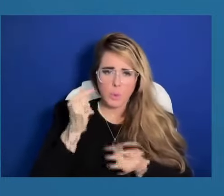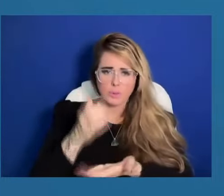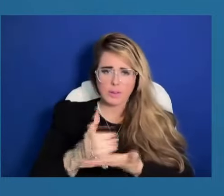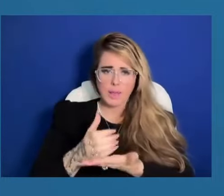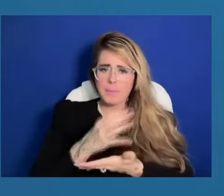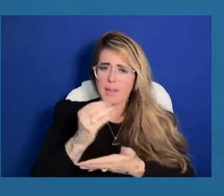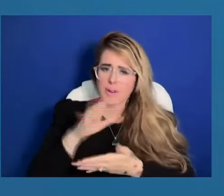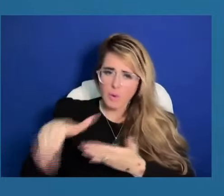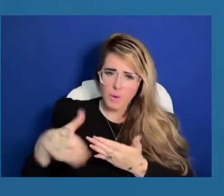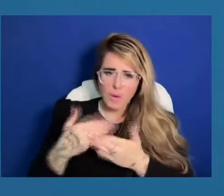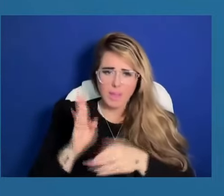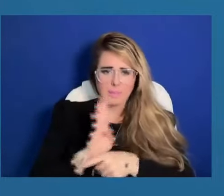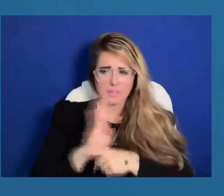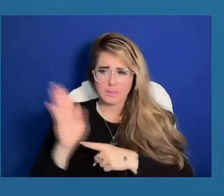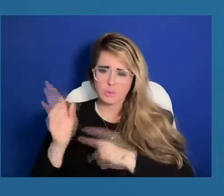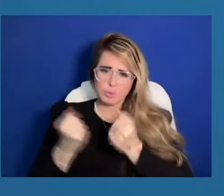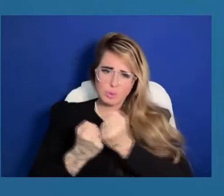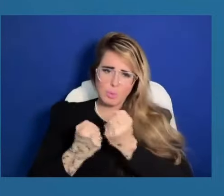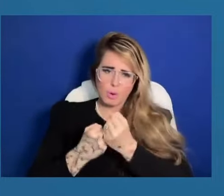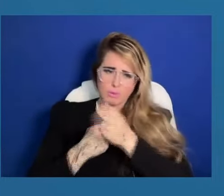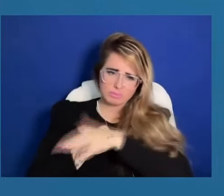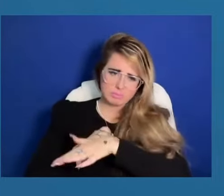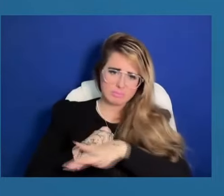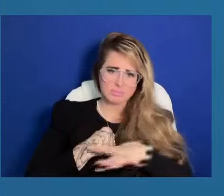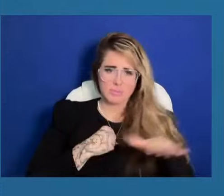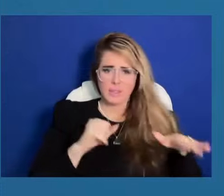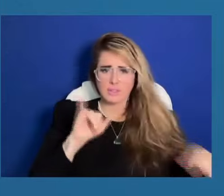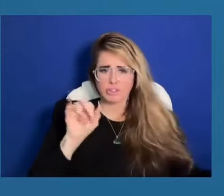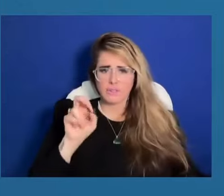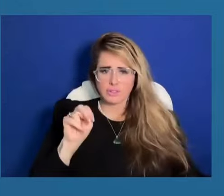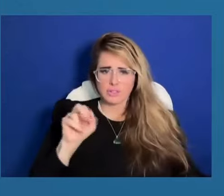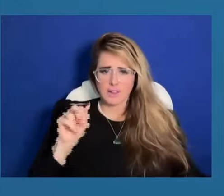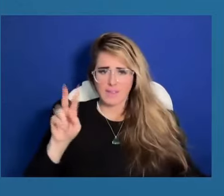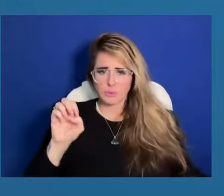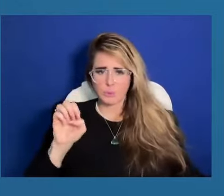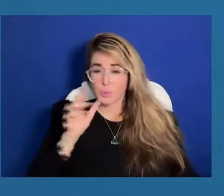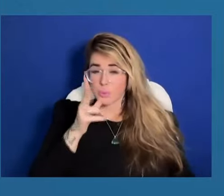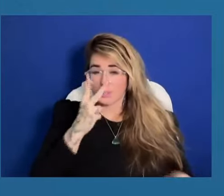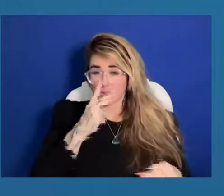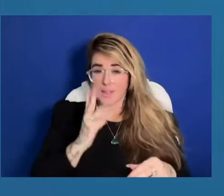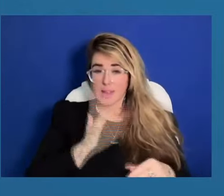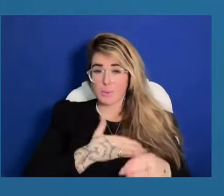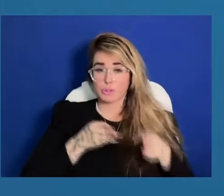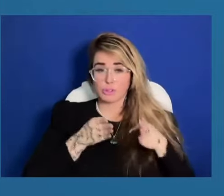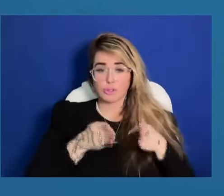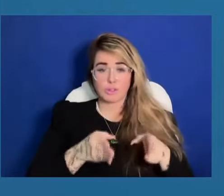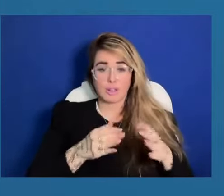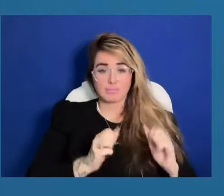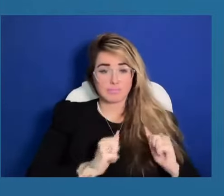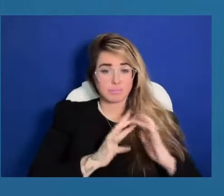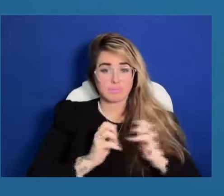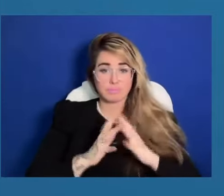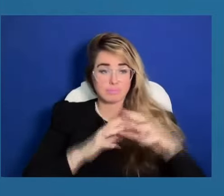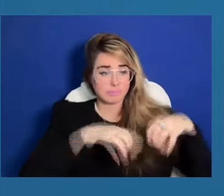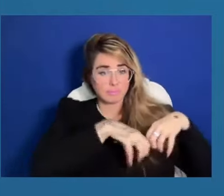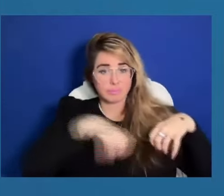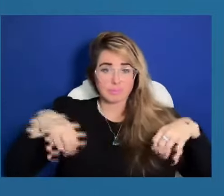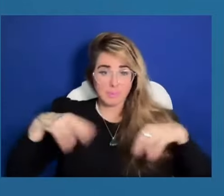of the businesses on Jefferson Avenue. Like I said, we're going to bring Jefferson back one building at a time.